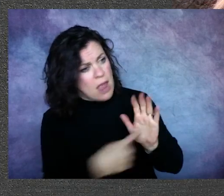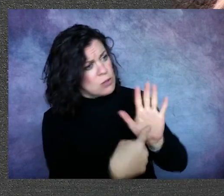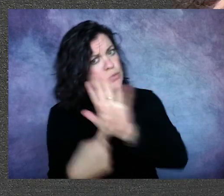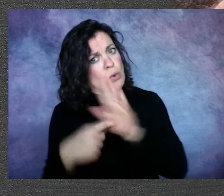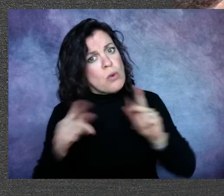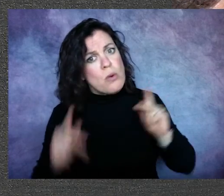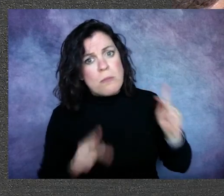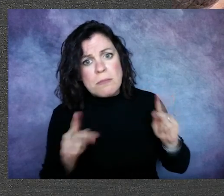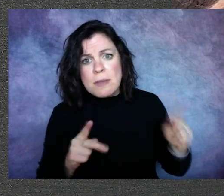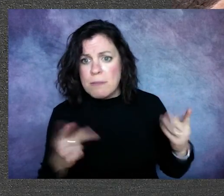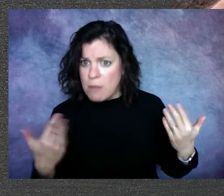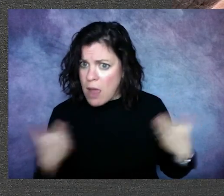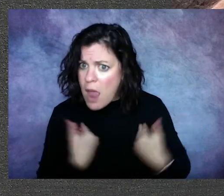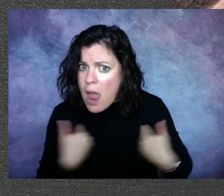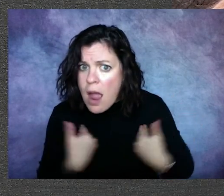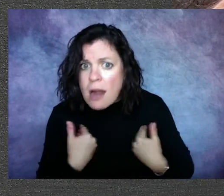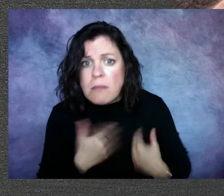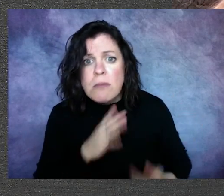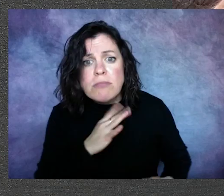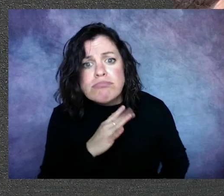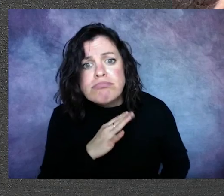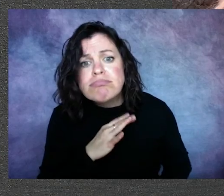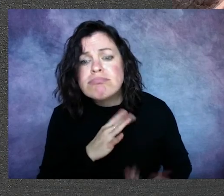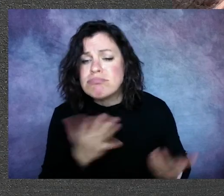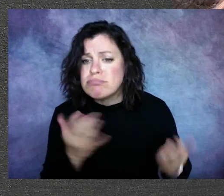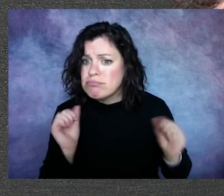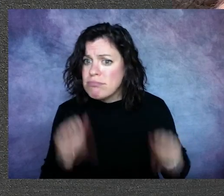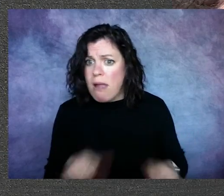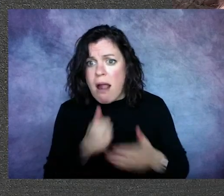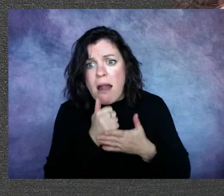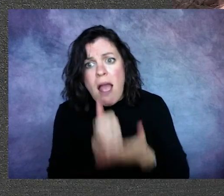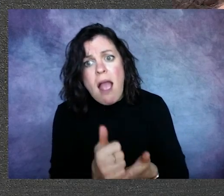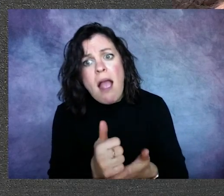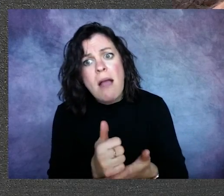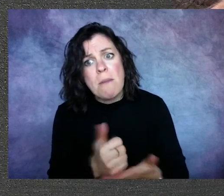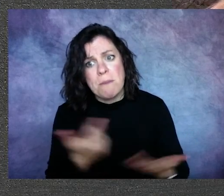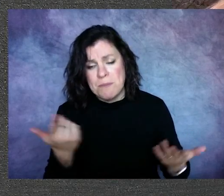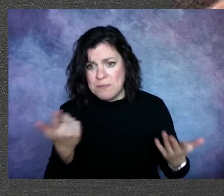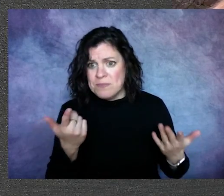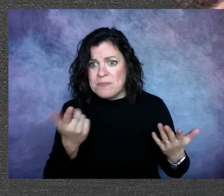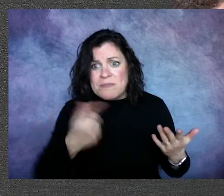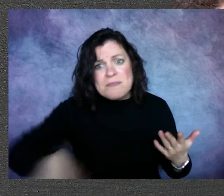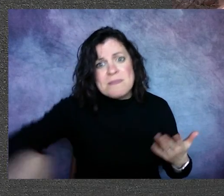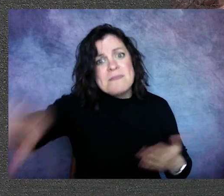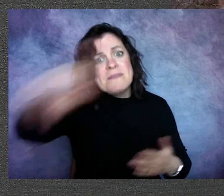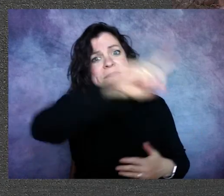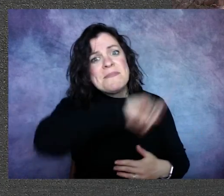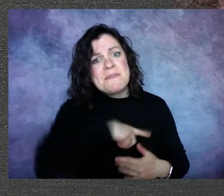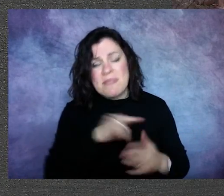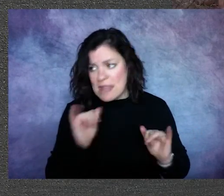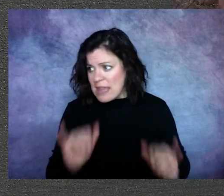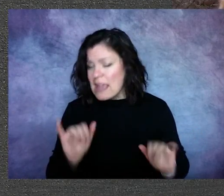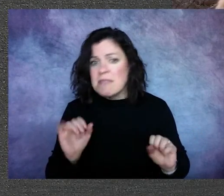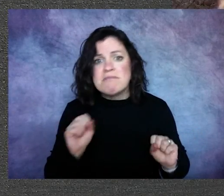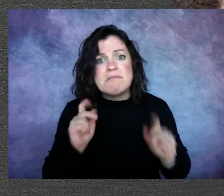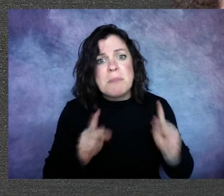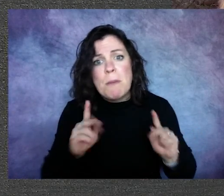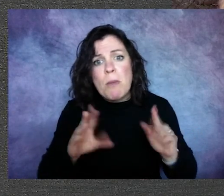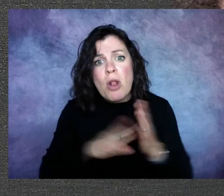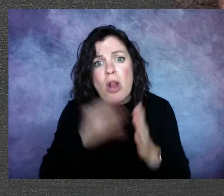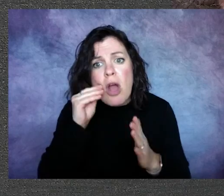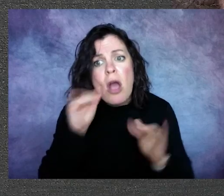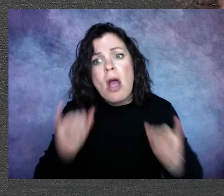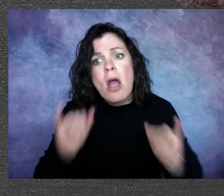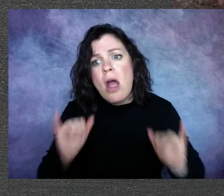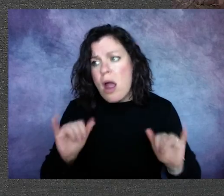all ages what these animals can do and how you can help them and their wild cousins in the wild. Love it. Mm-hmm. Very good. You know, I can see them back there